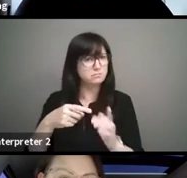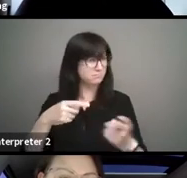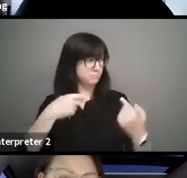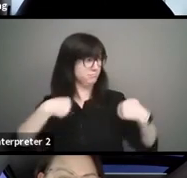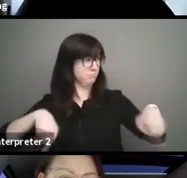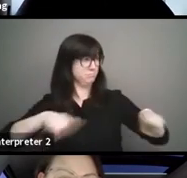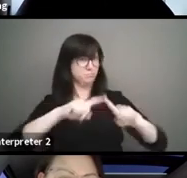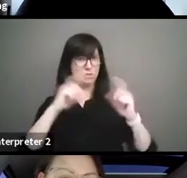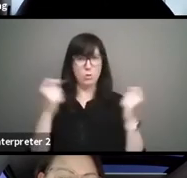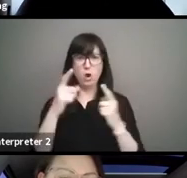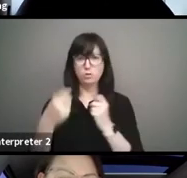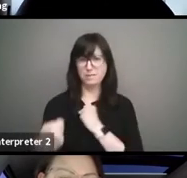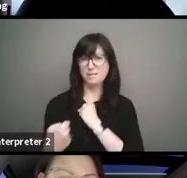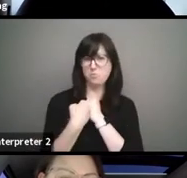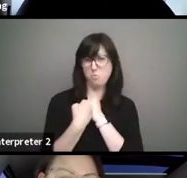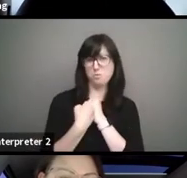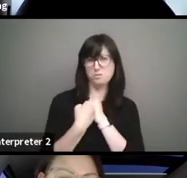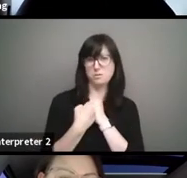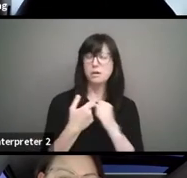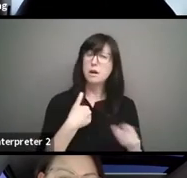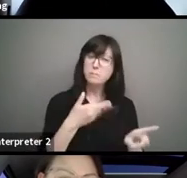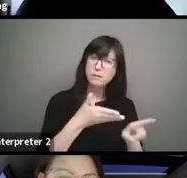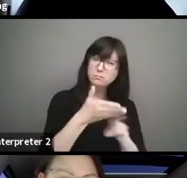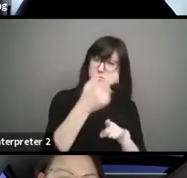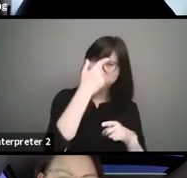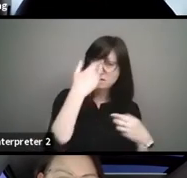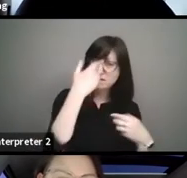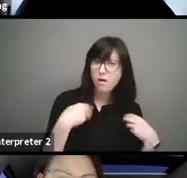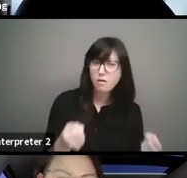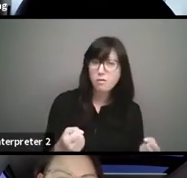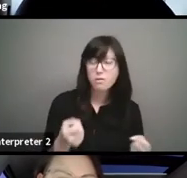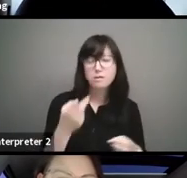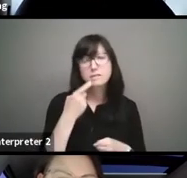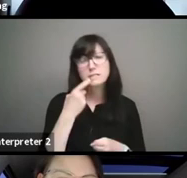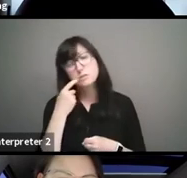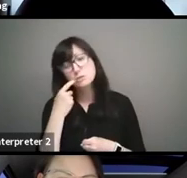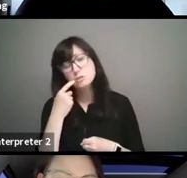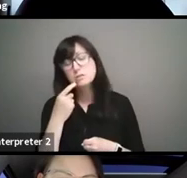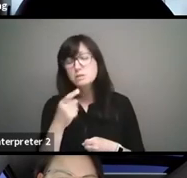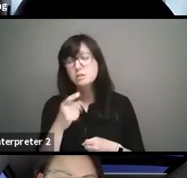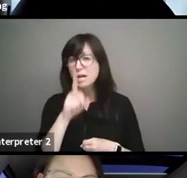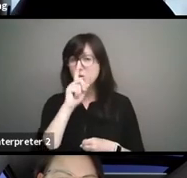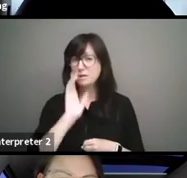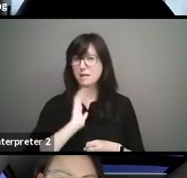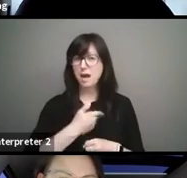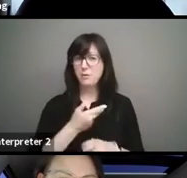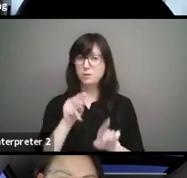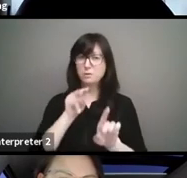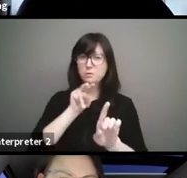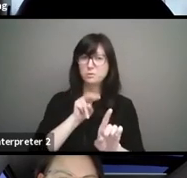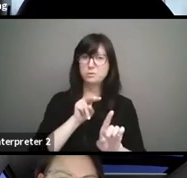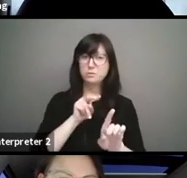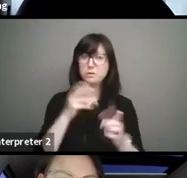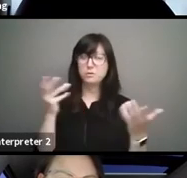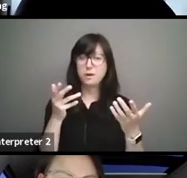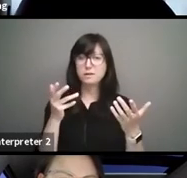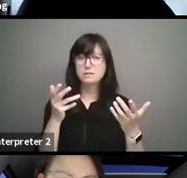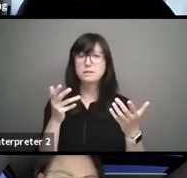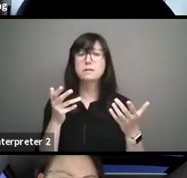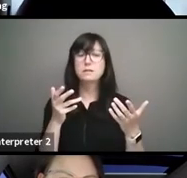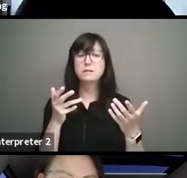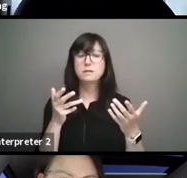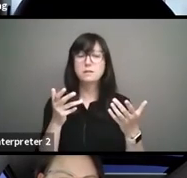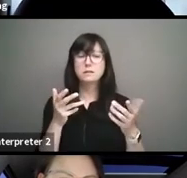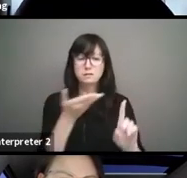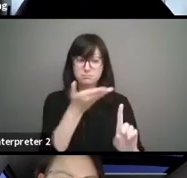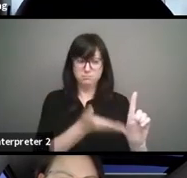support. I work in mental health and addictions, and a lot of the time the perspective is that the client is the broken